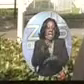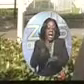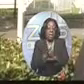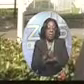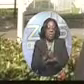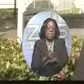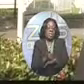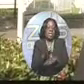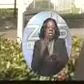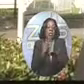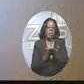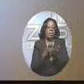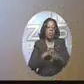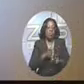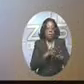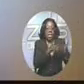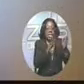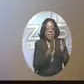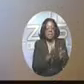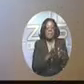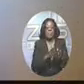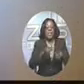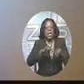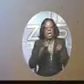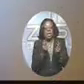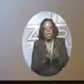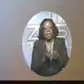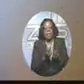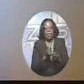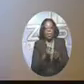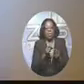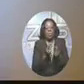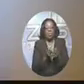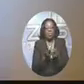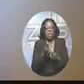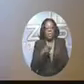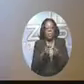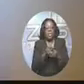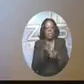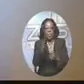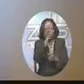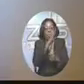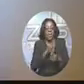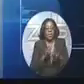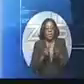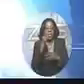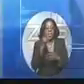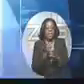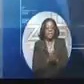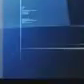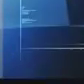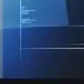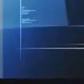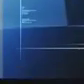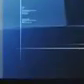there, so they want to compete there as well. And that'll do it for your Sunday sports, but stay with us. A check on your weather forecast is still to come.